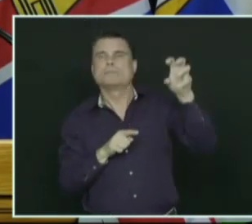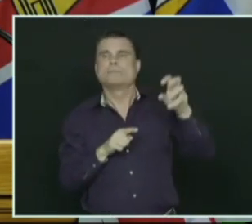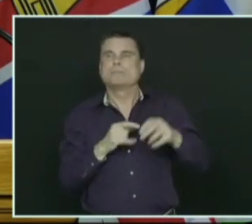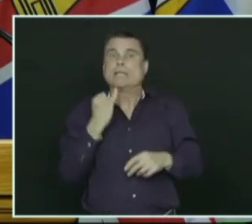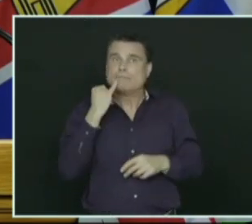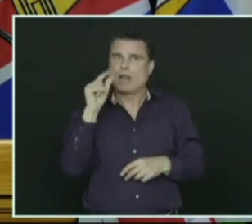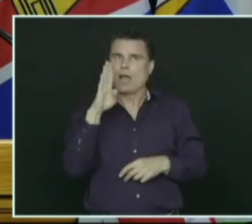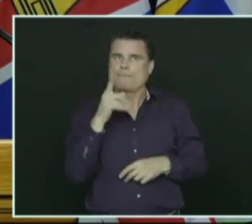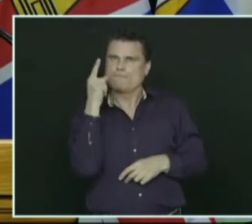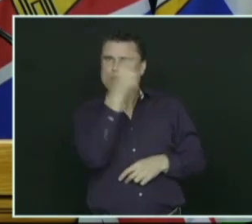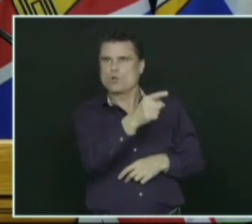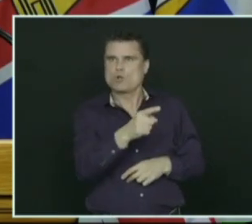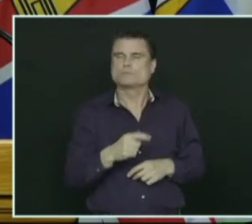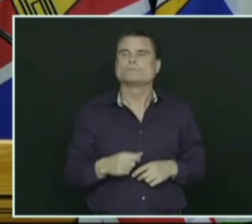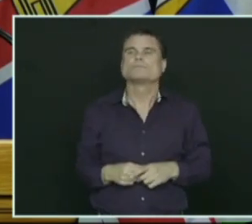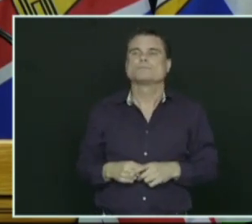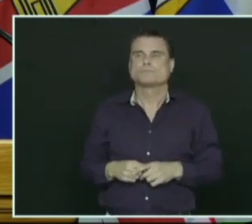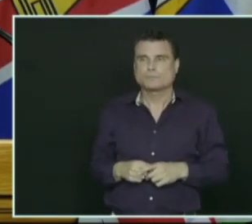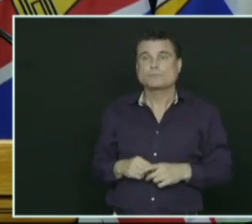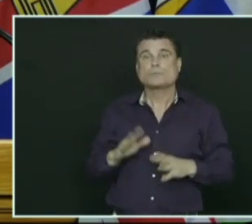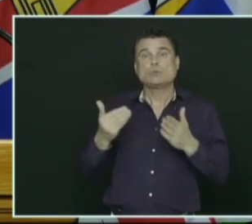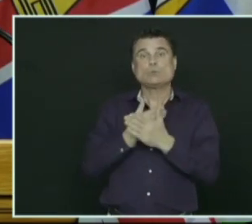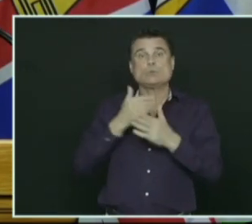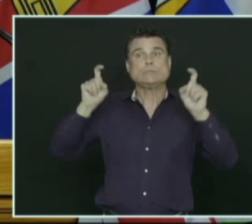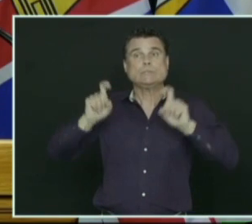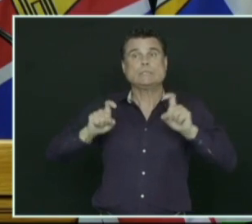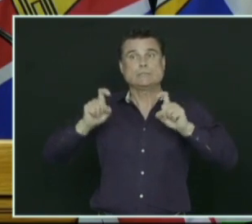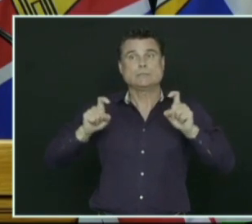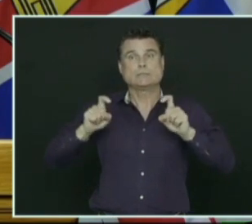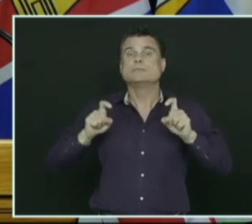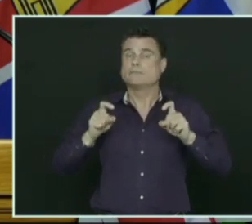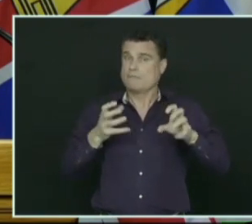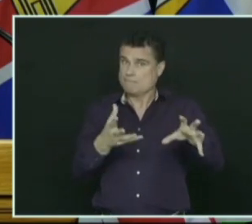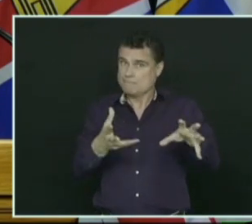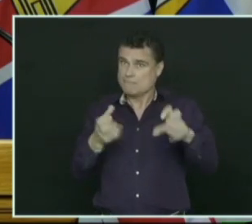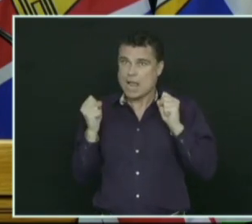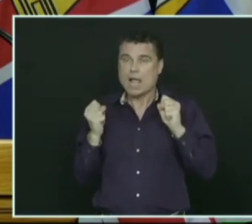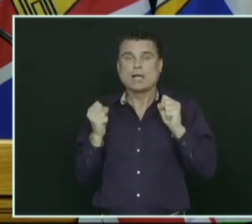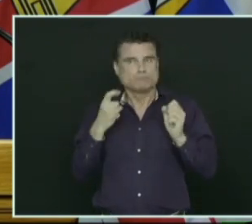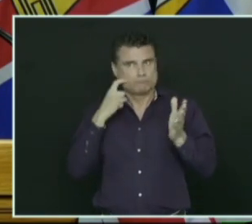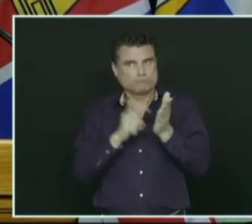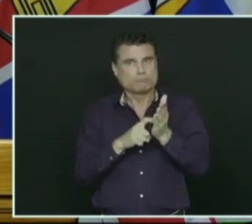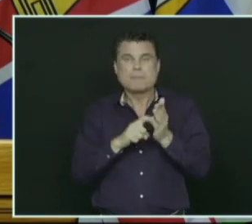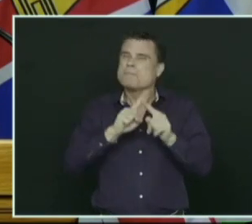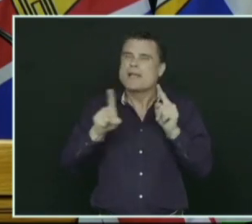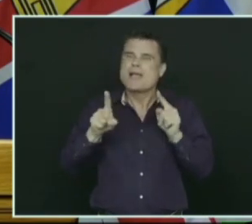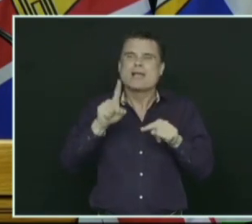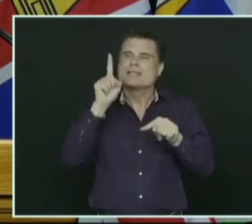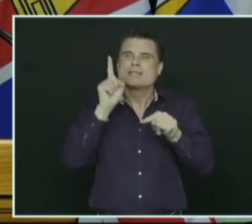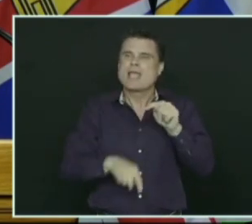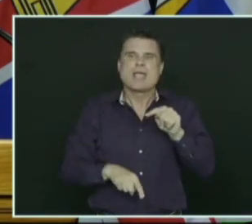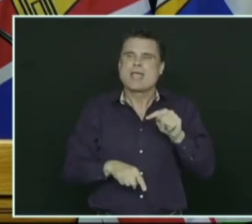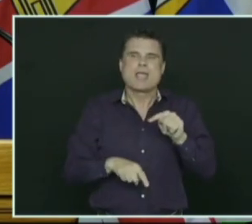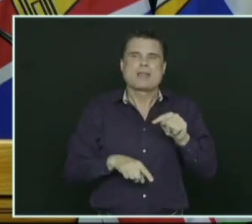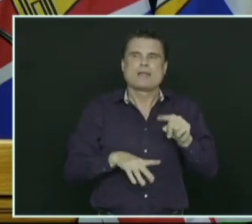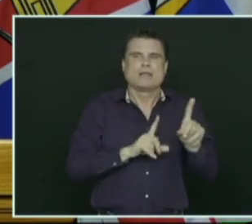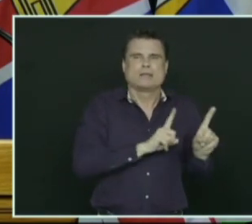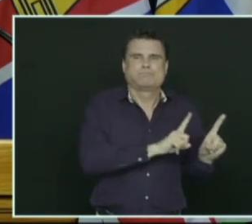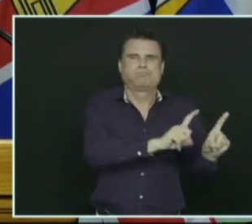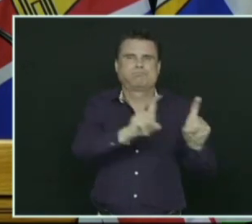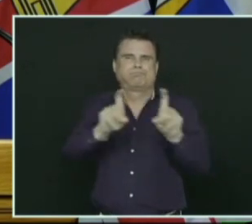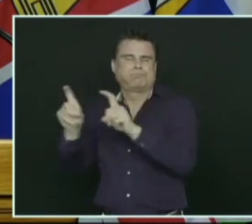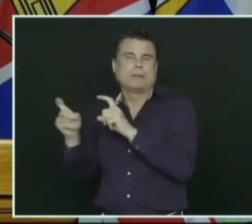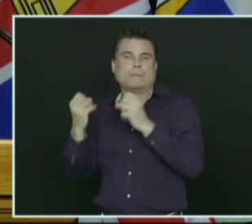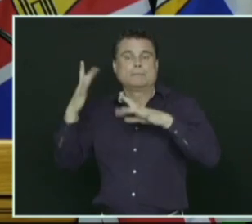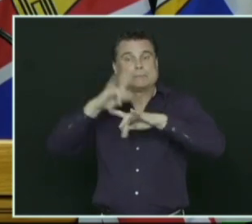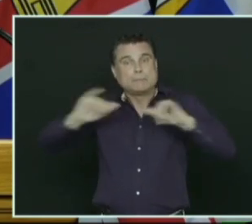our strategy, and we'll talk more about this later this week, about how we can use serology to better understand the pandemic so far and